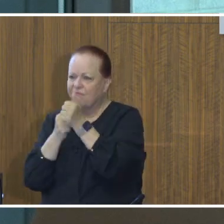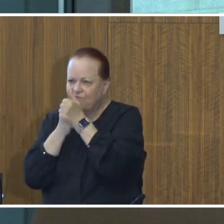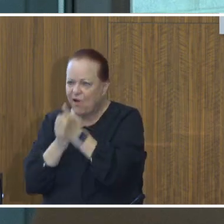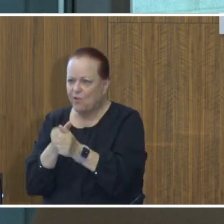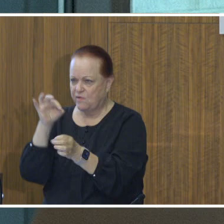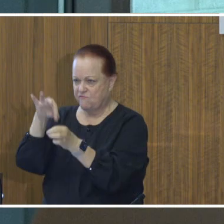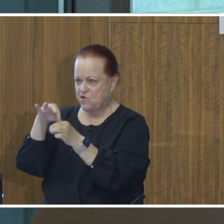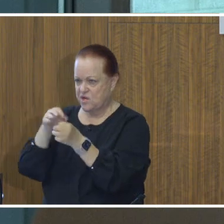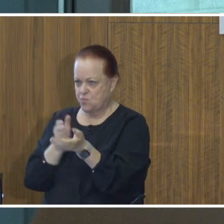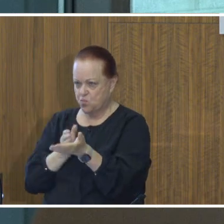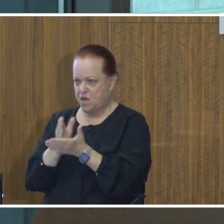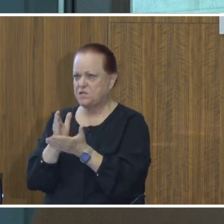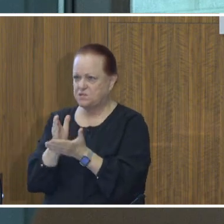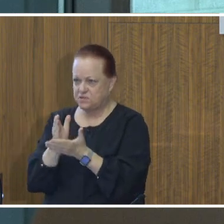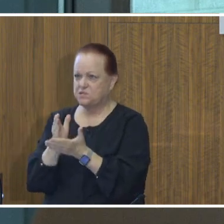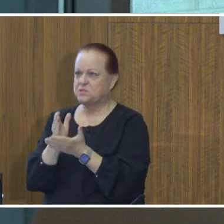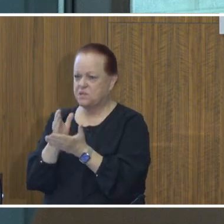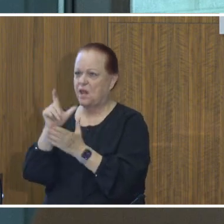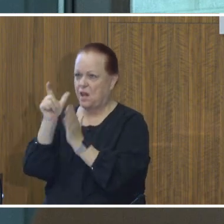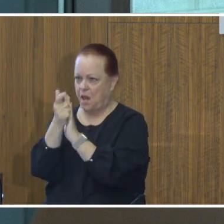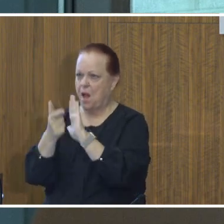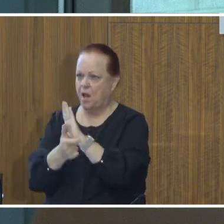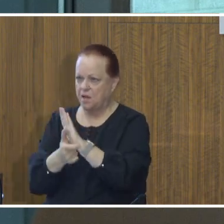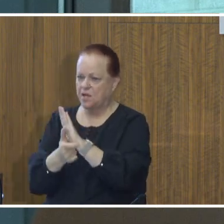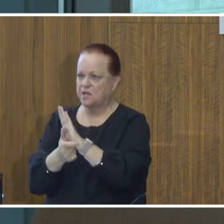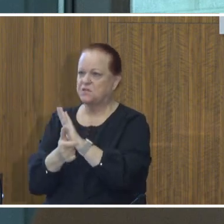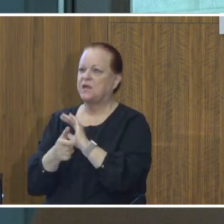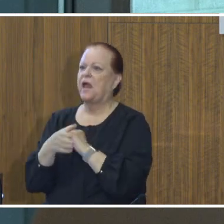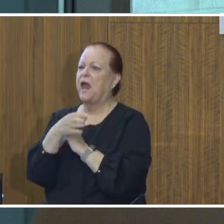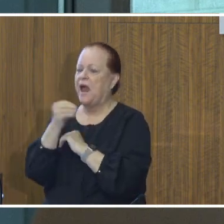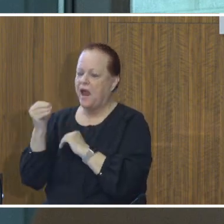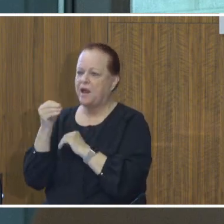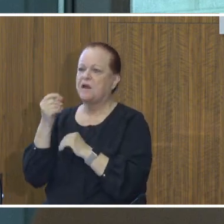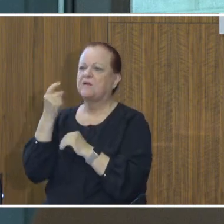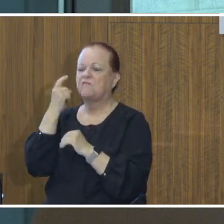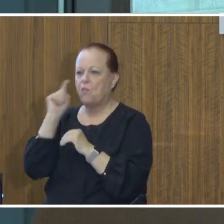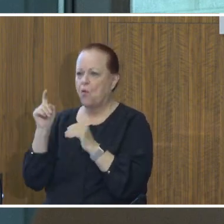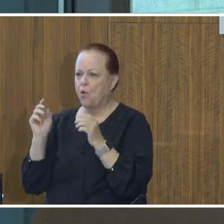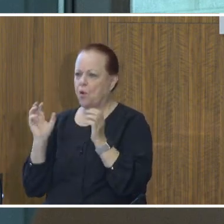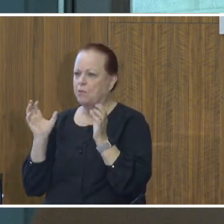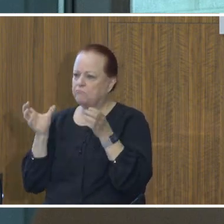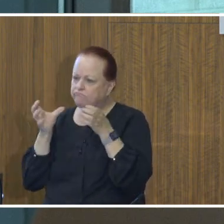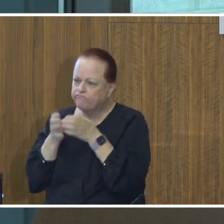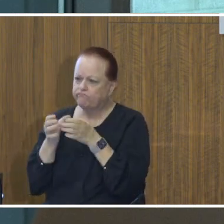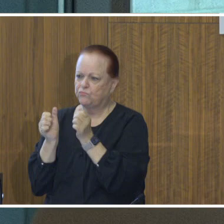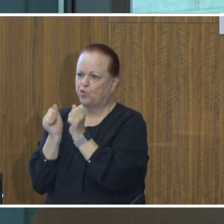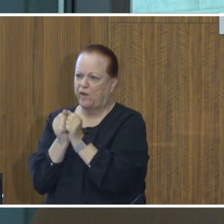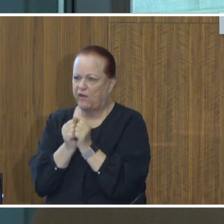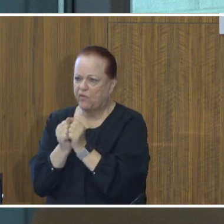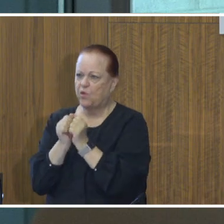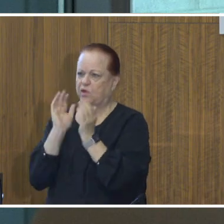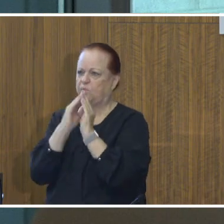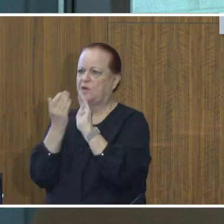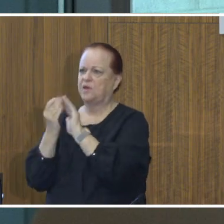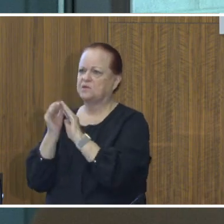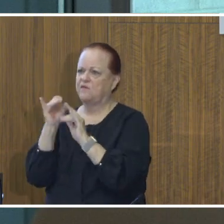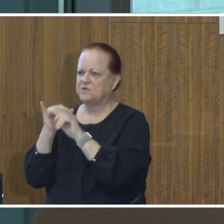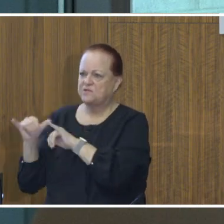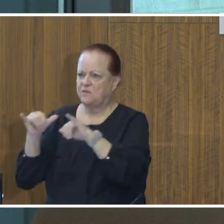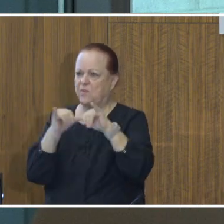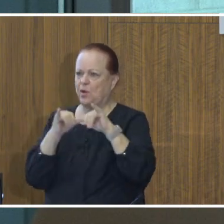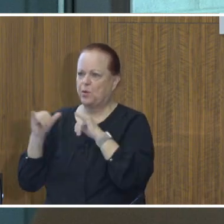if it is used in concert with other communities of interest to draw lines. So thanks so much for organizing these and